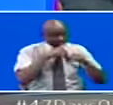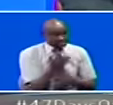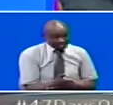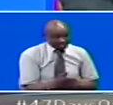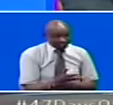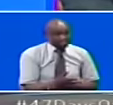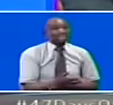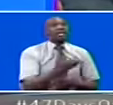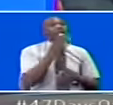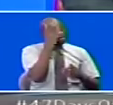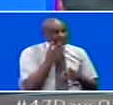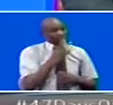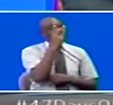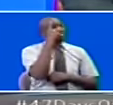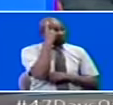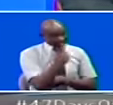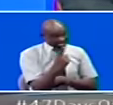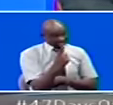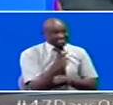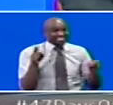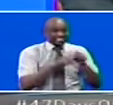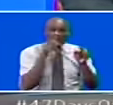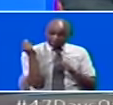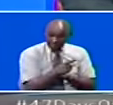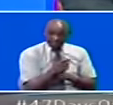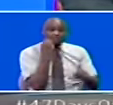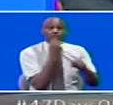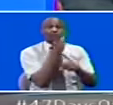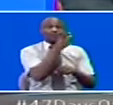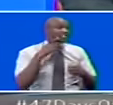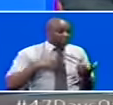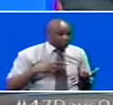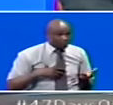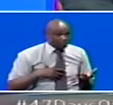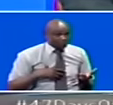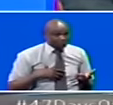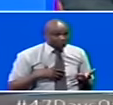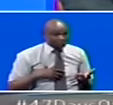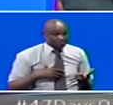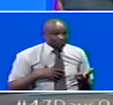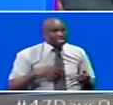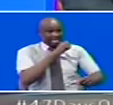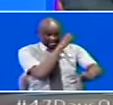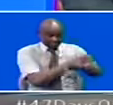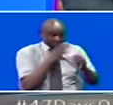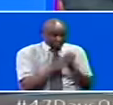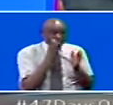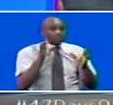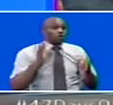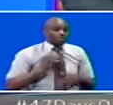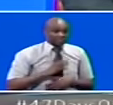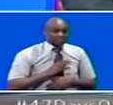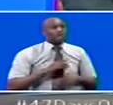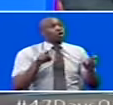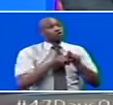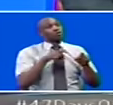April 21st, still during the same month, 12 of them that of the Energy and Sanitation Committee also paid a total